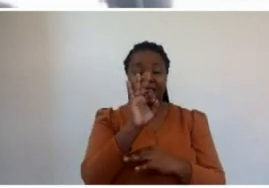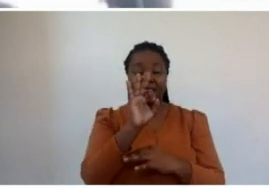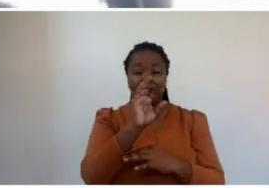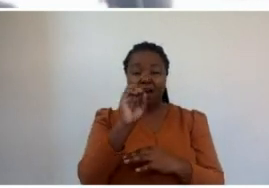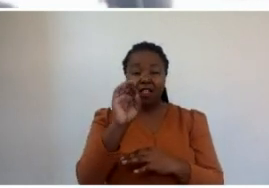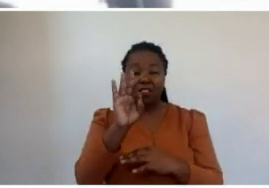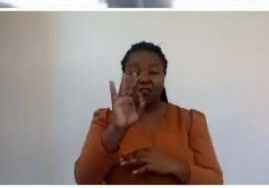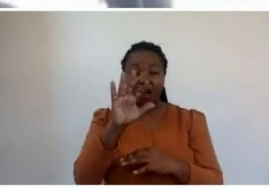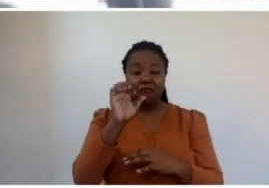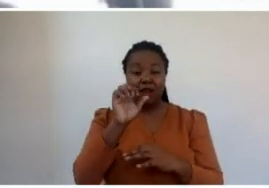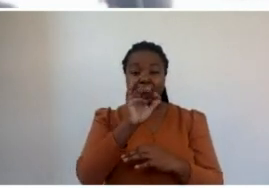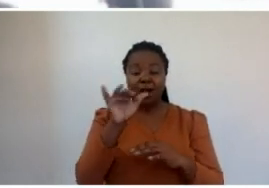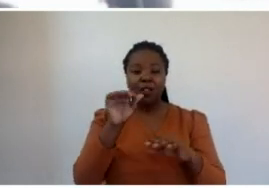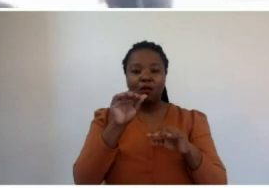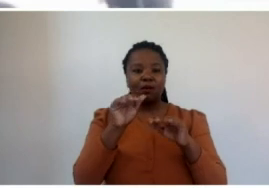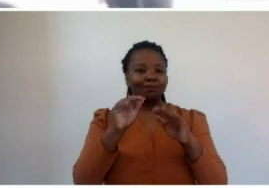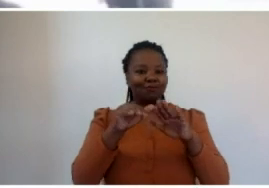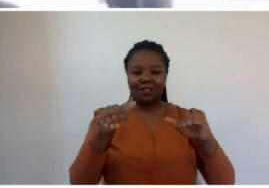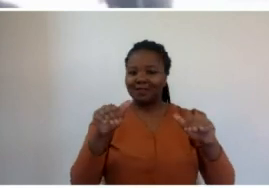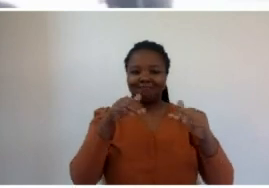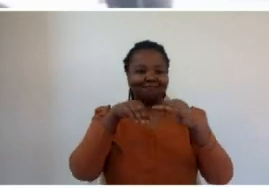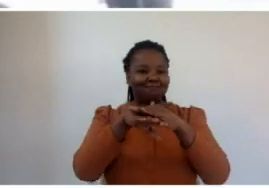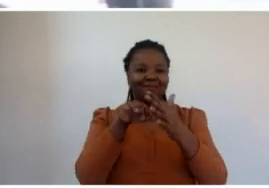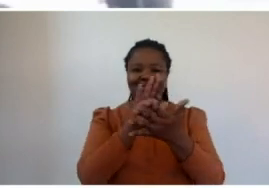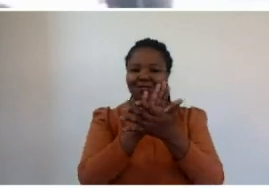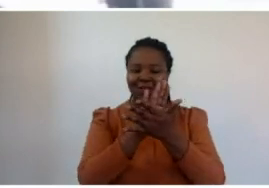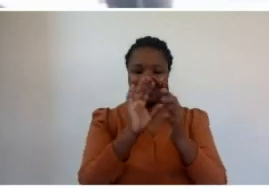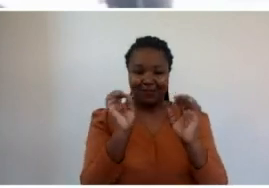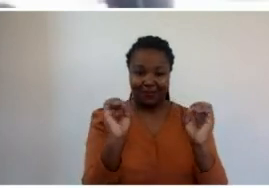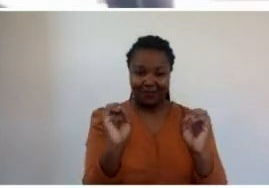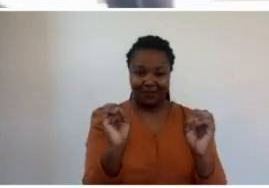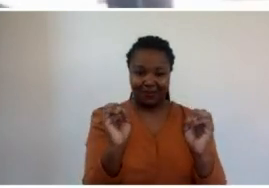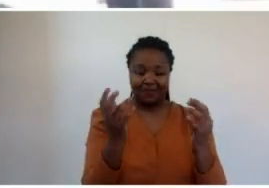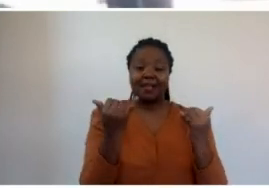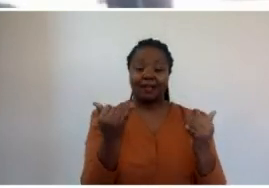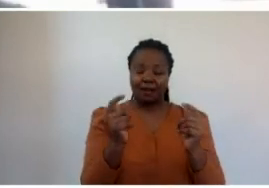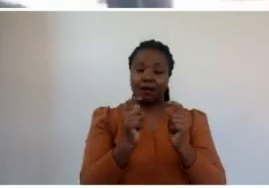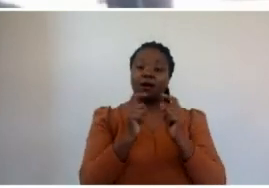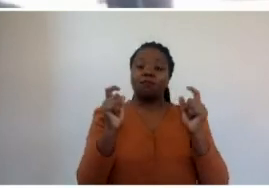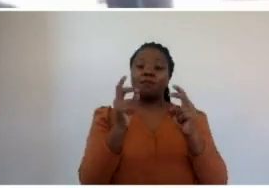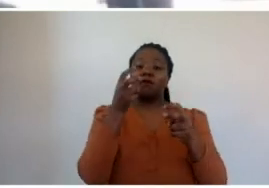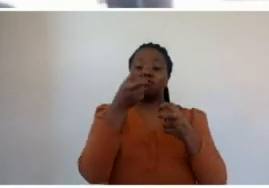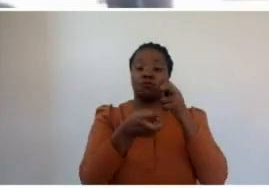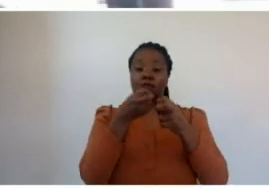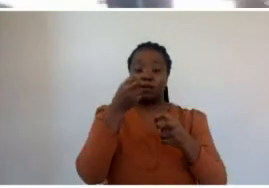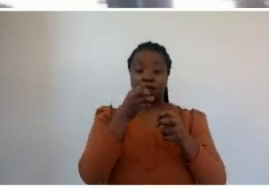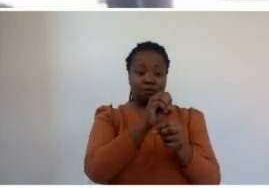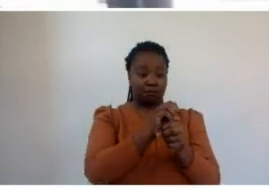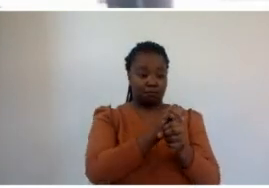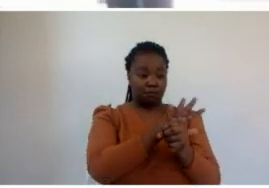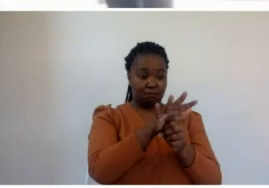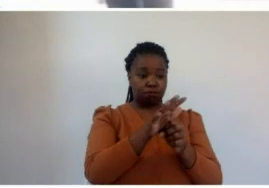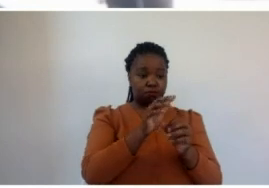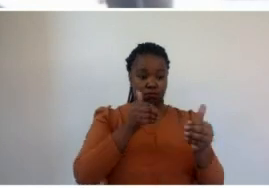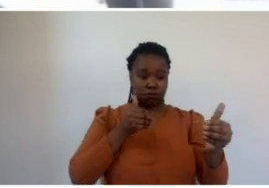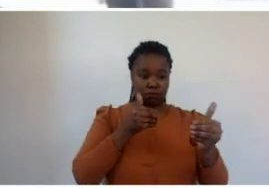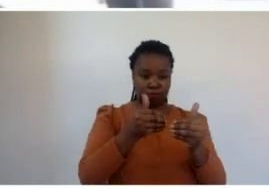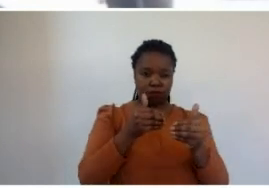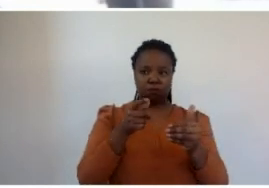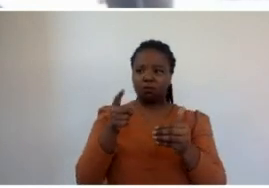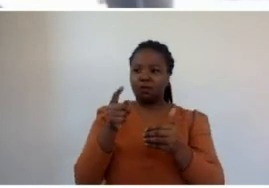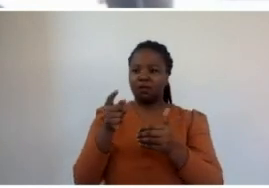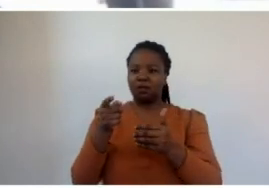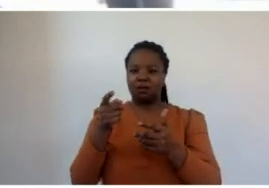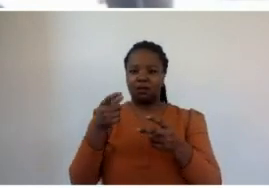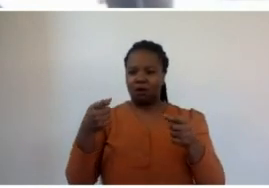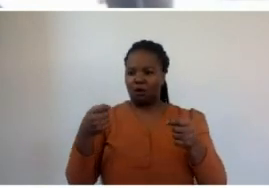are huge problems that where we've got a pandemic upon existing crises, huge conflicts in